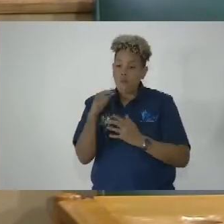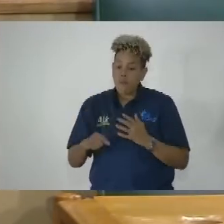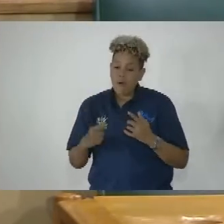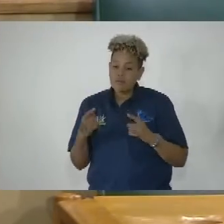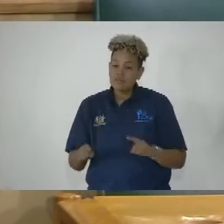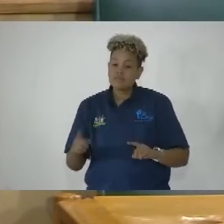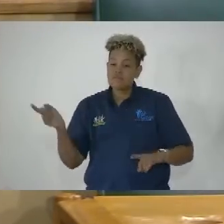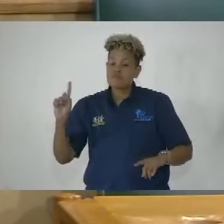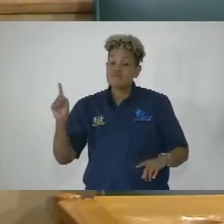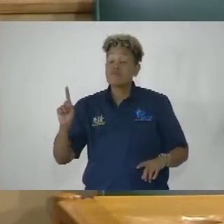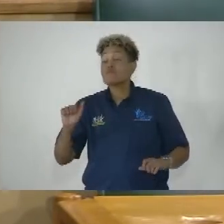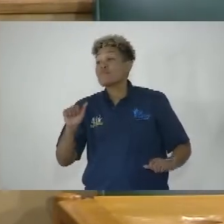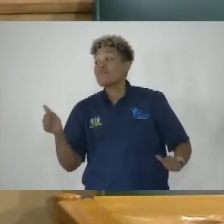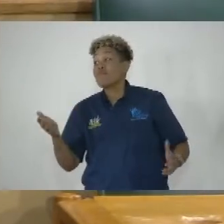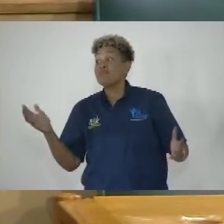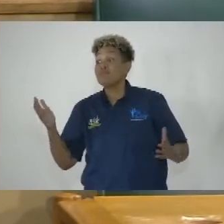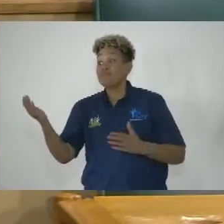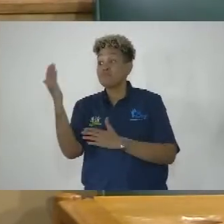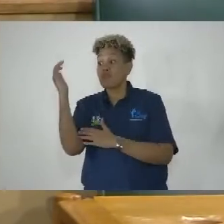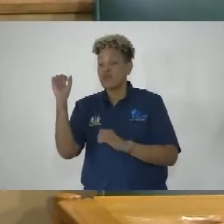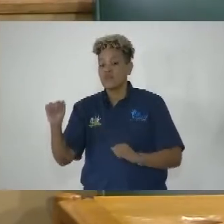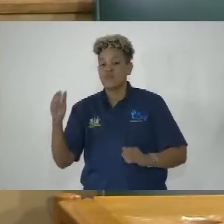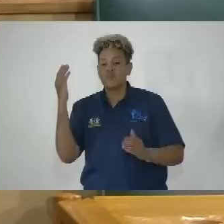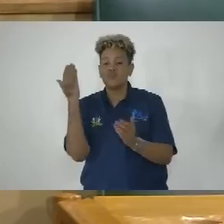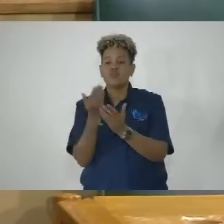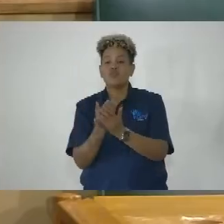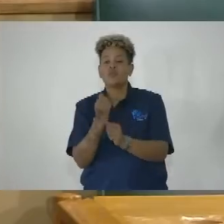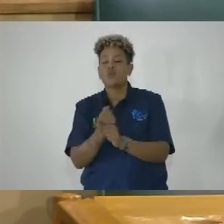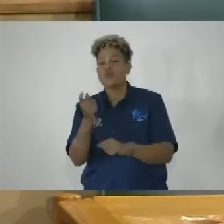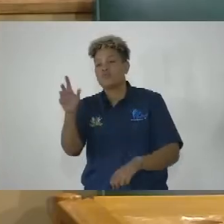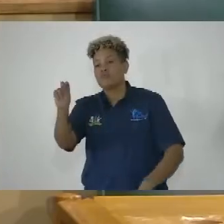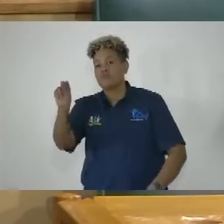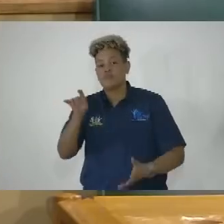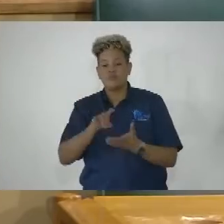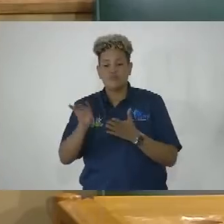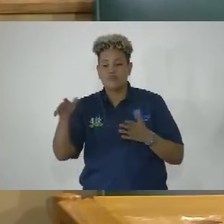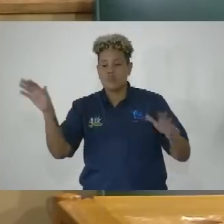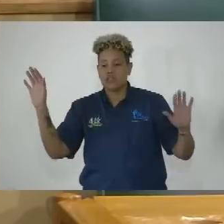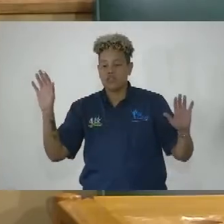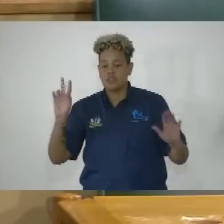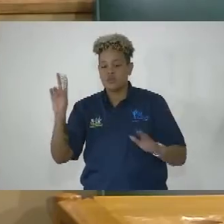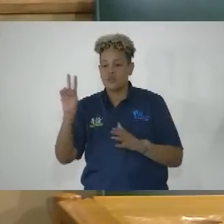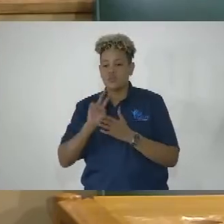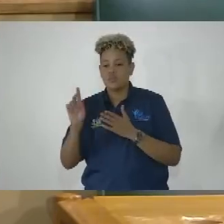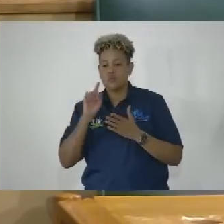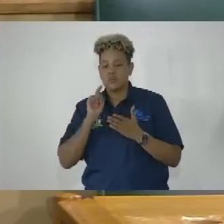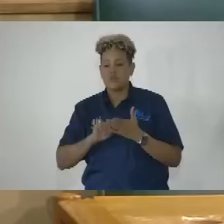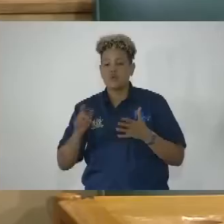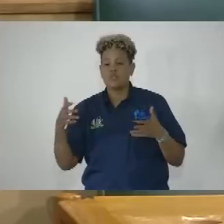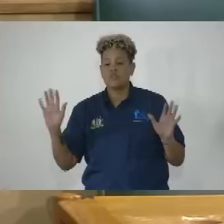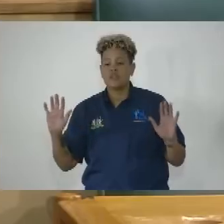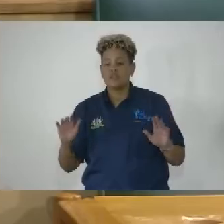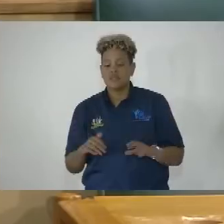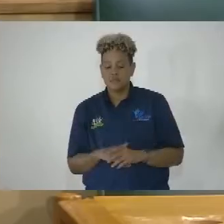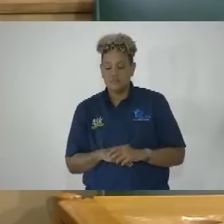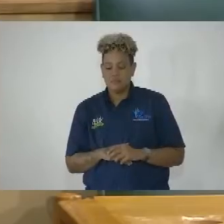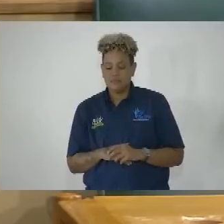where any morning you could reach to work and that's it. 2 weeks notice and that's it.